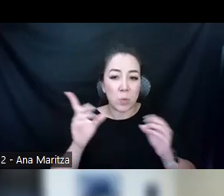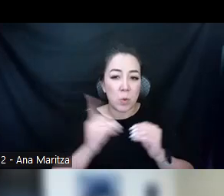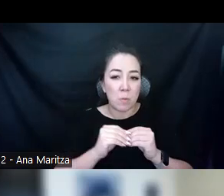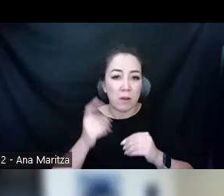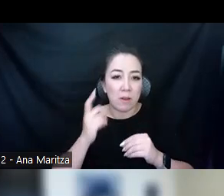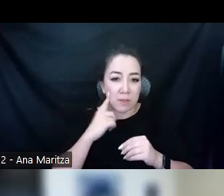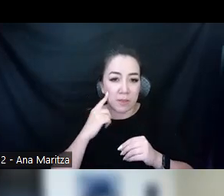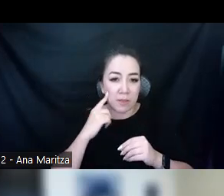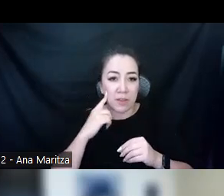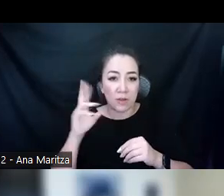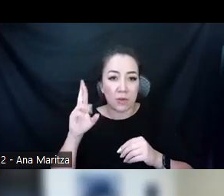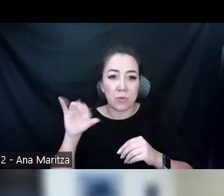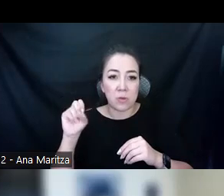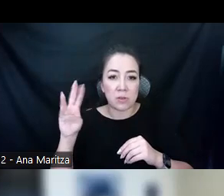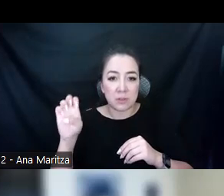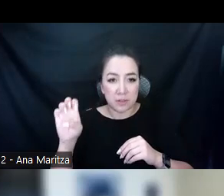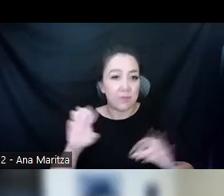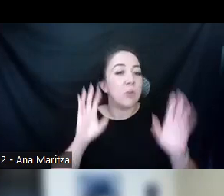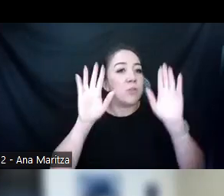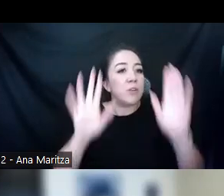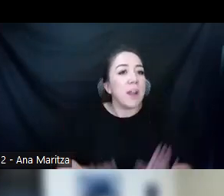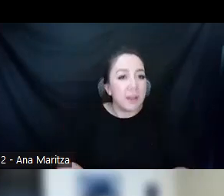Rosie. Great.